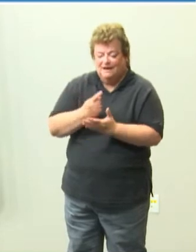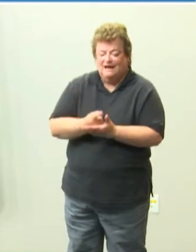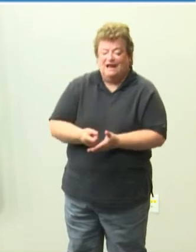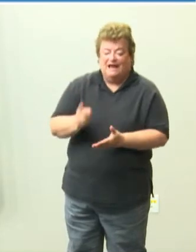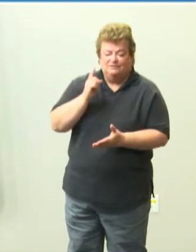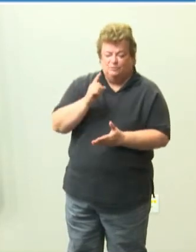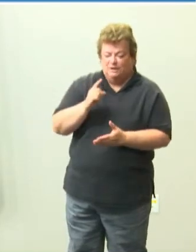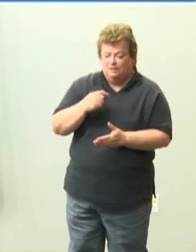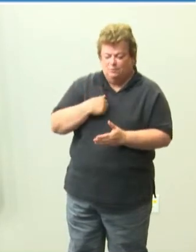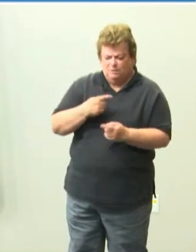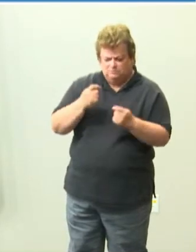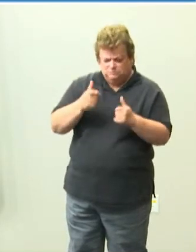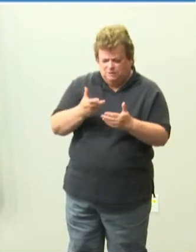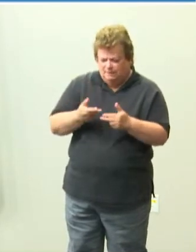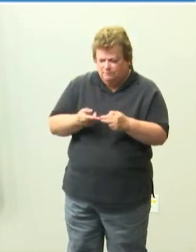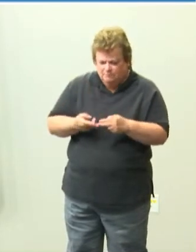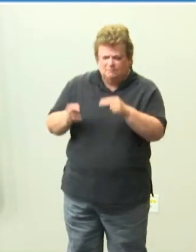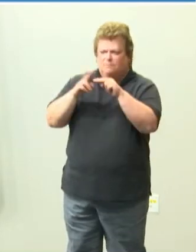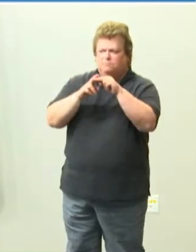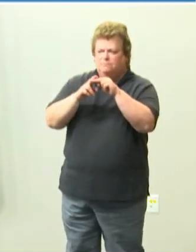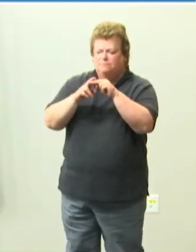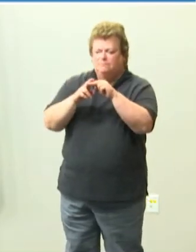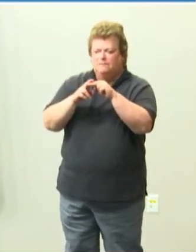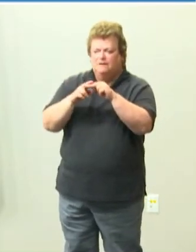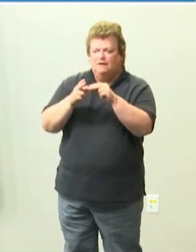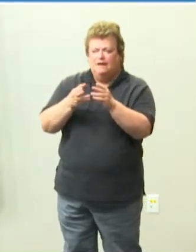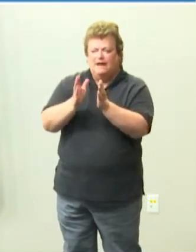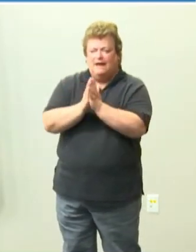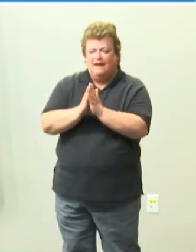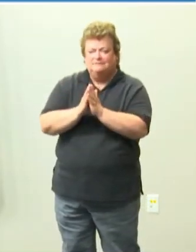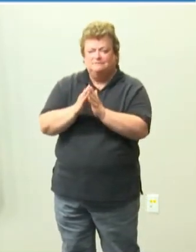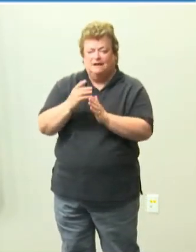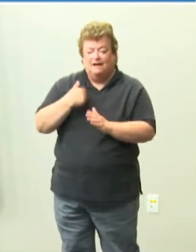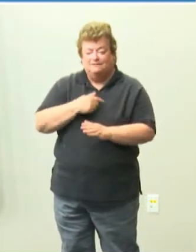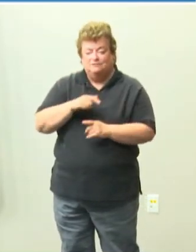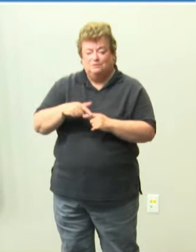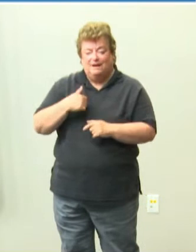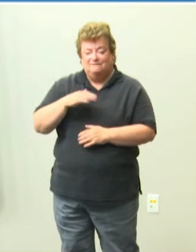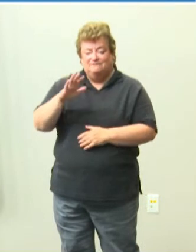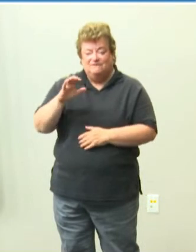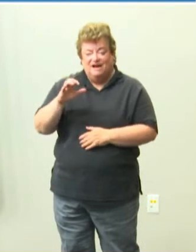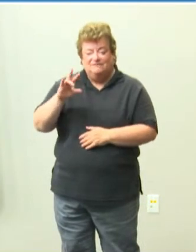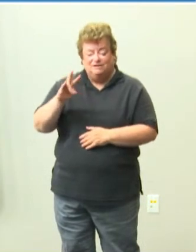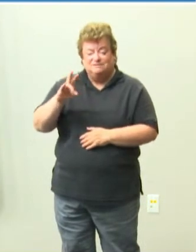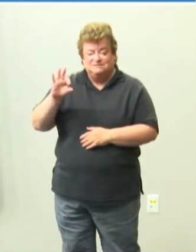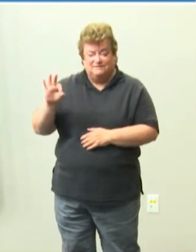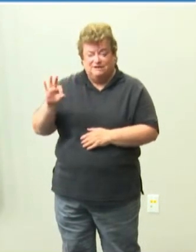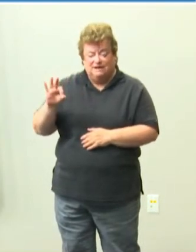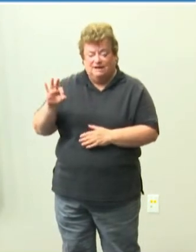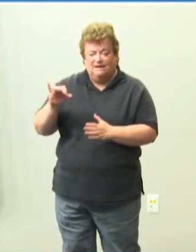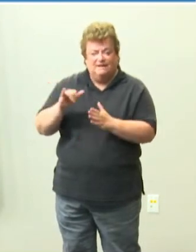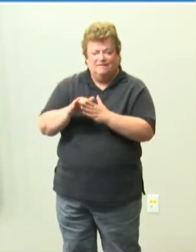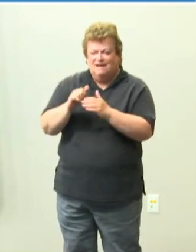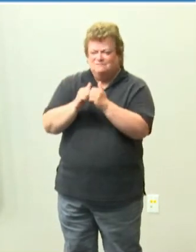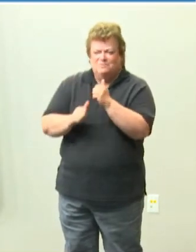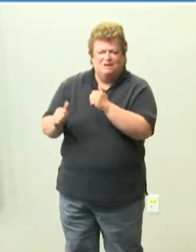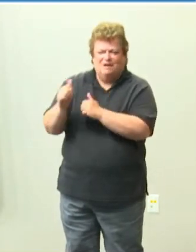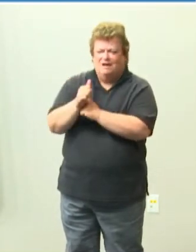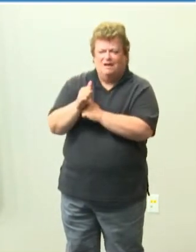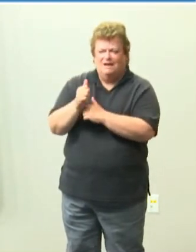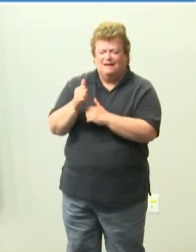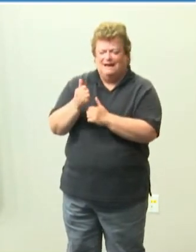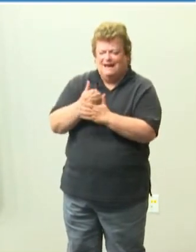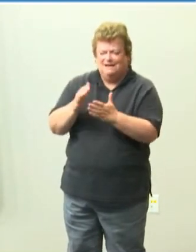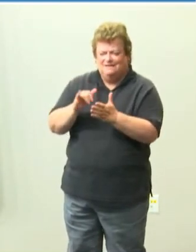bump all of a sudden, and we were at 579. And that was way beyond anything that we had seen